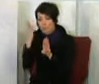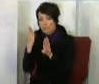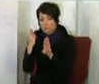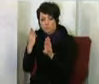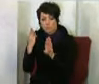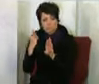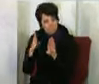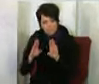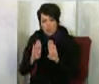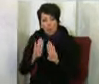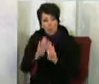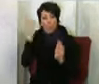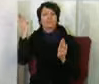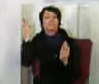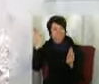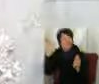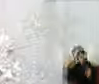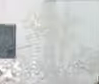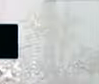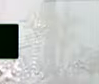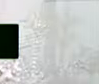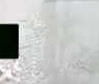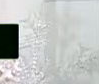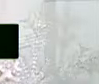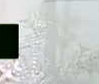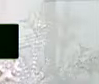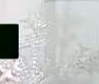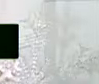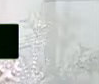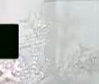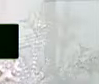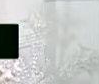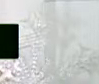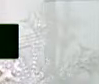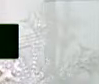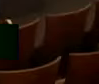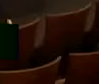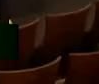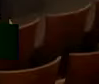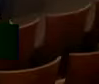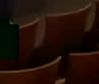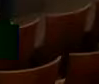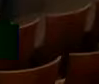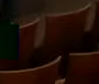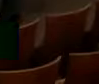able.